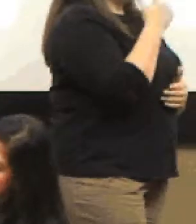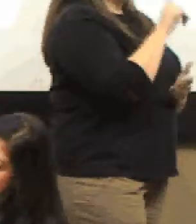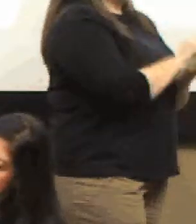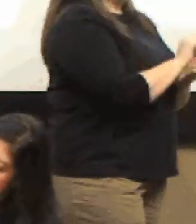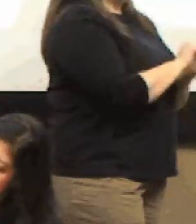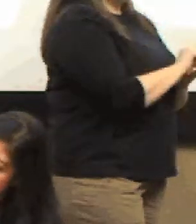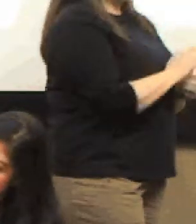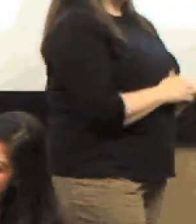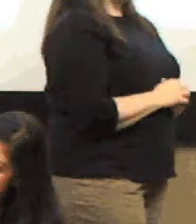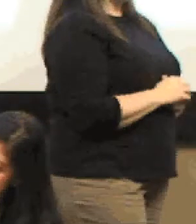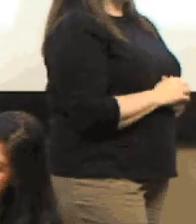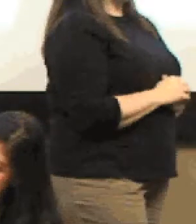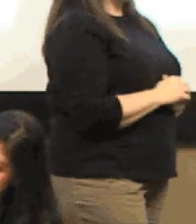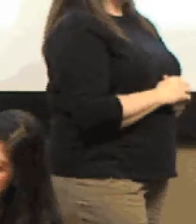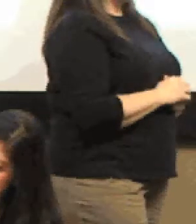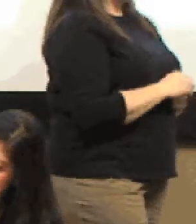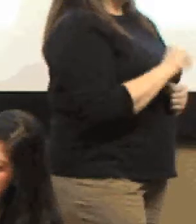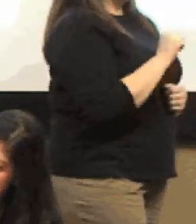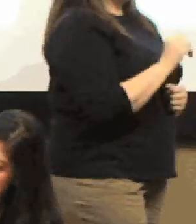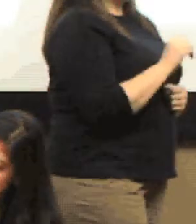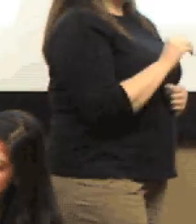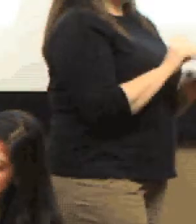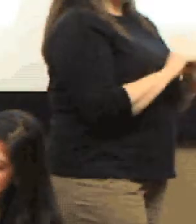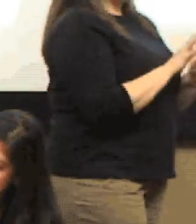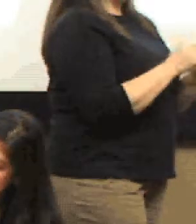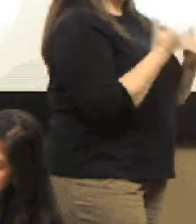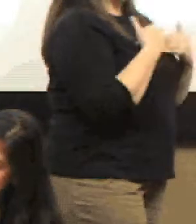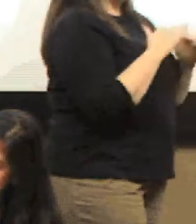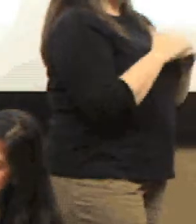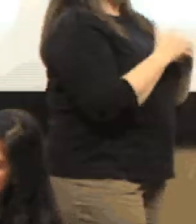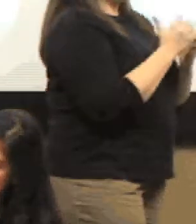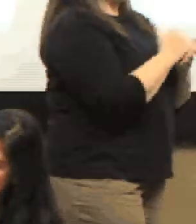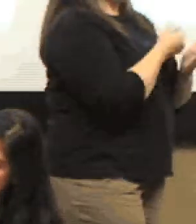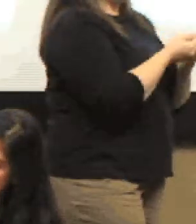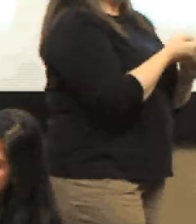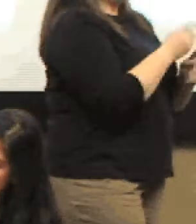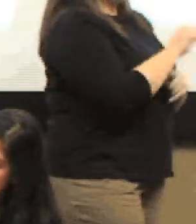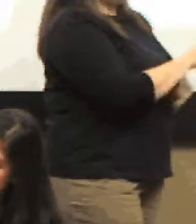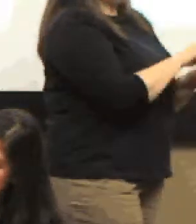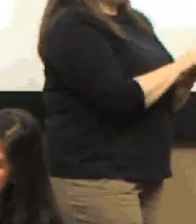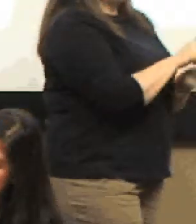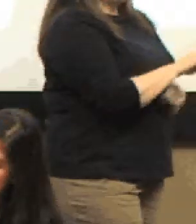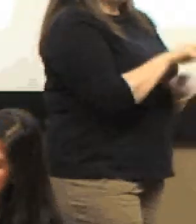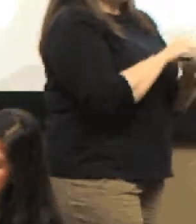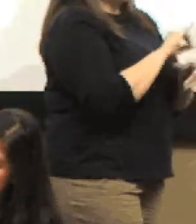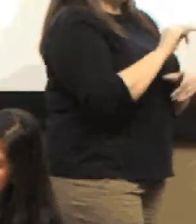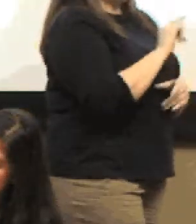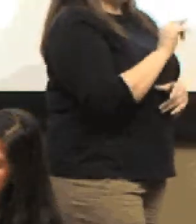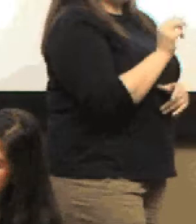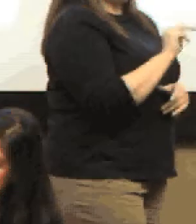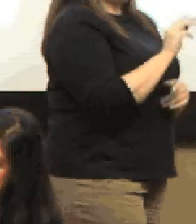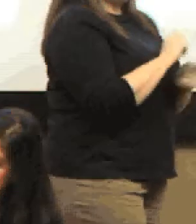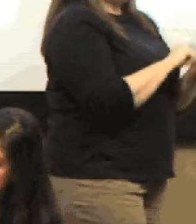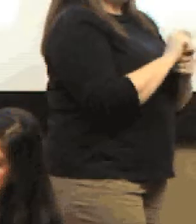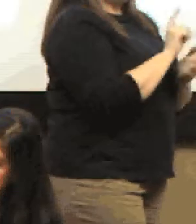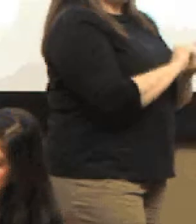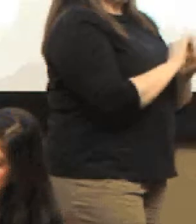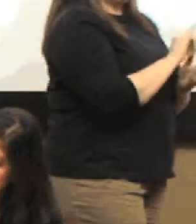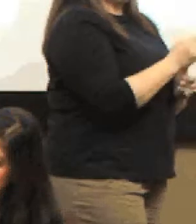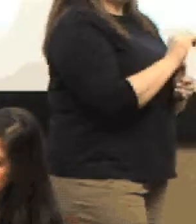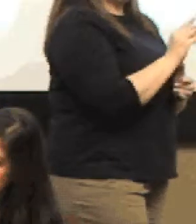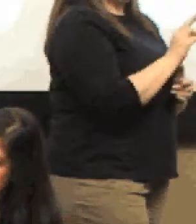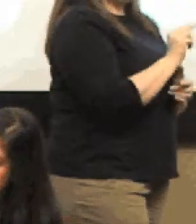newspapers. So there's obviously the how do you make money off it, and there's also a shift in journalism, I think, specifically newspaper